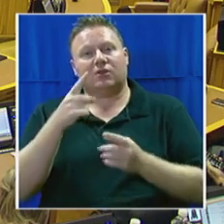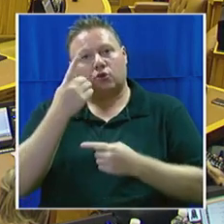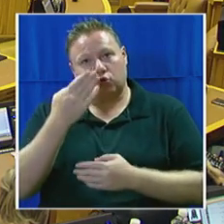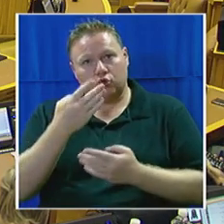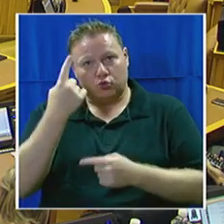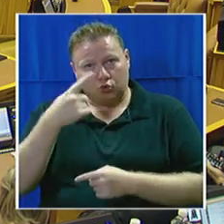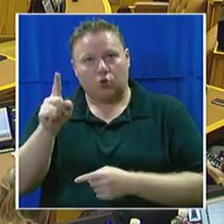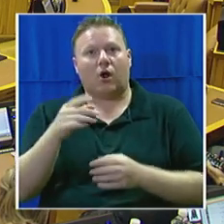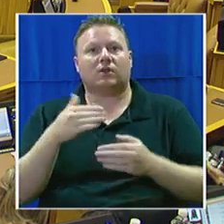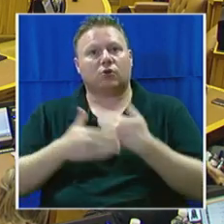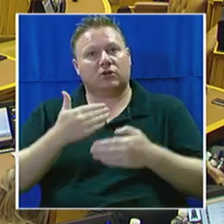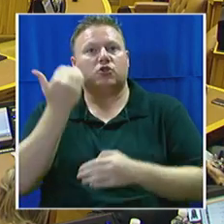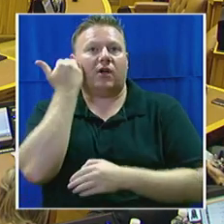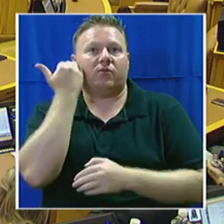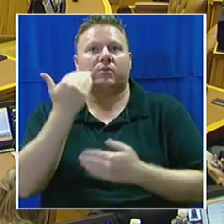Honorable members,